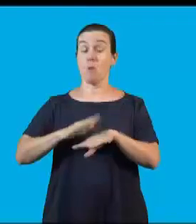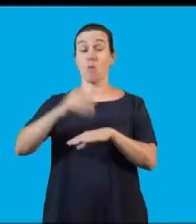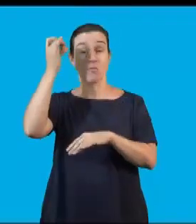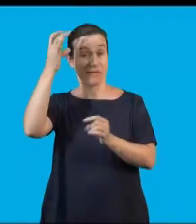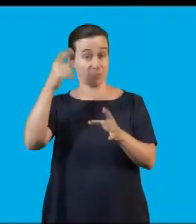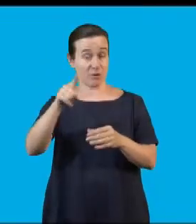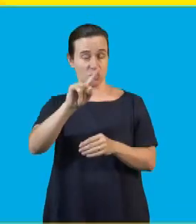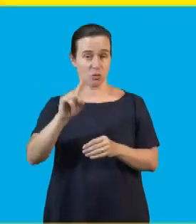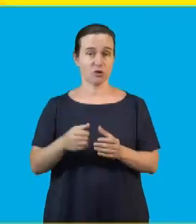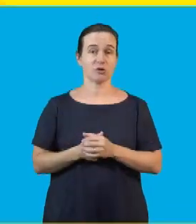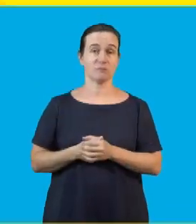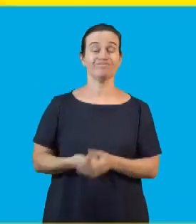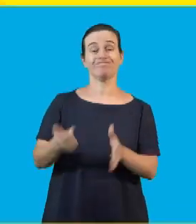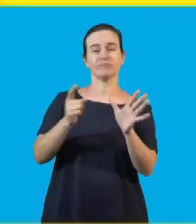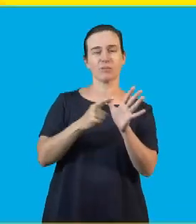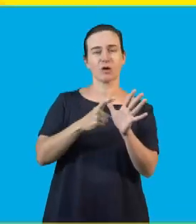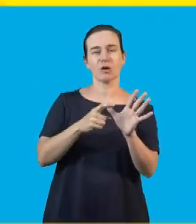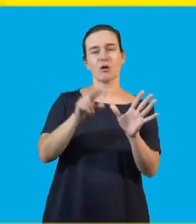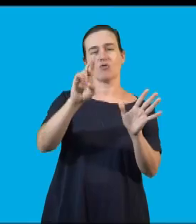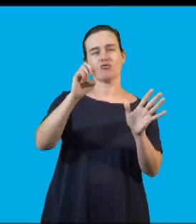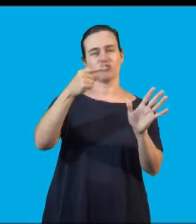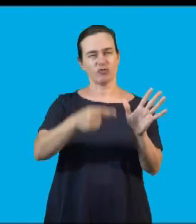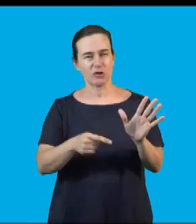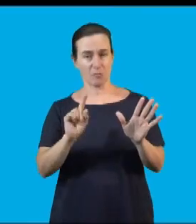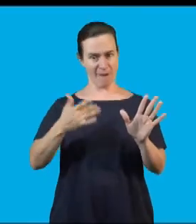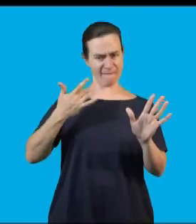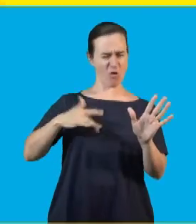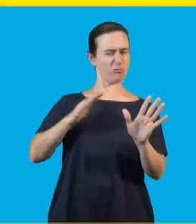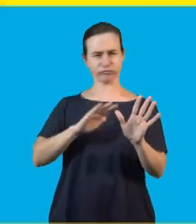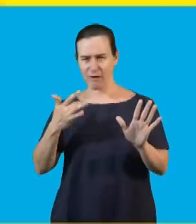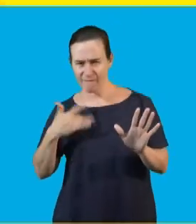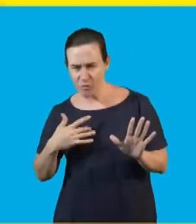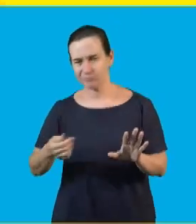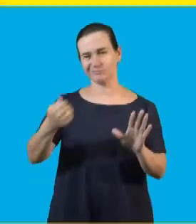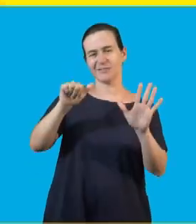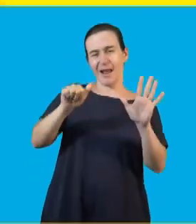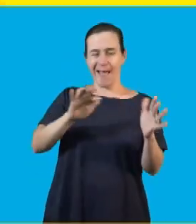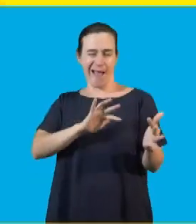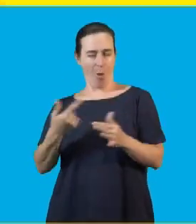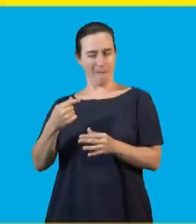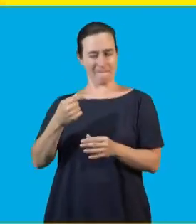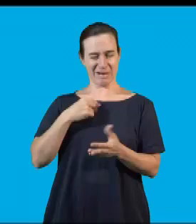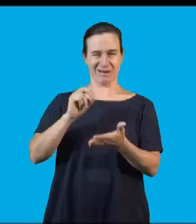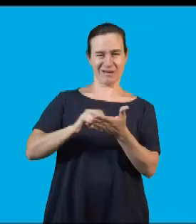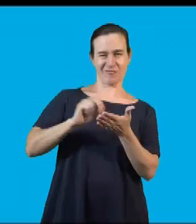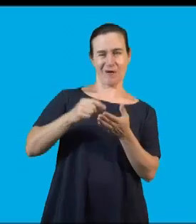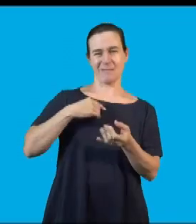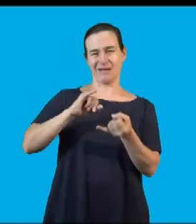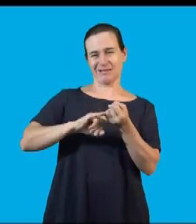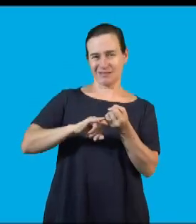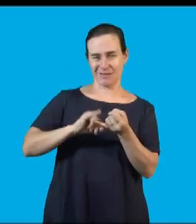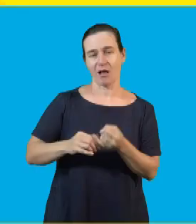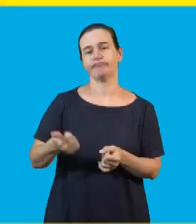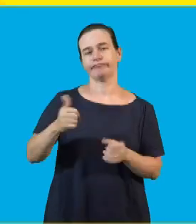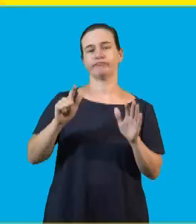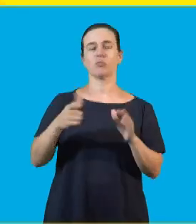the register, how formal your writing should be, the style, that of course is your own style of writing, and the tone, which